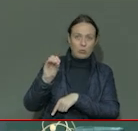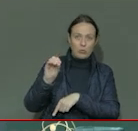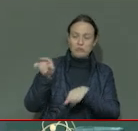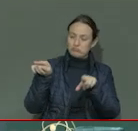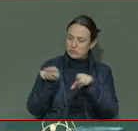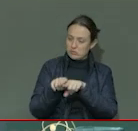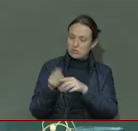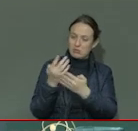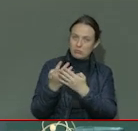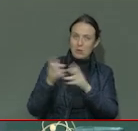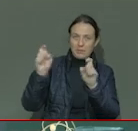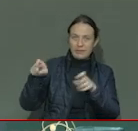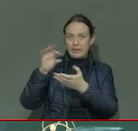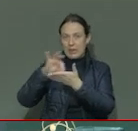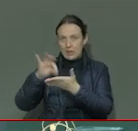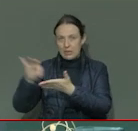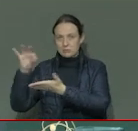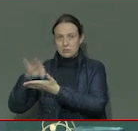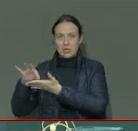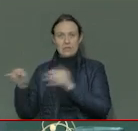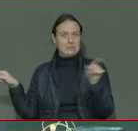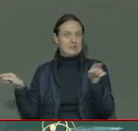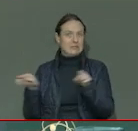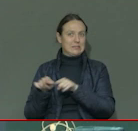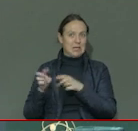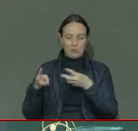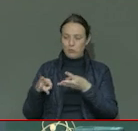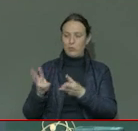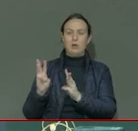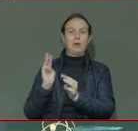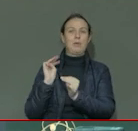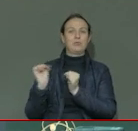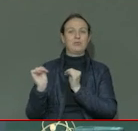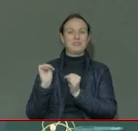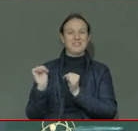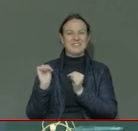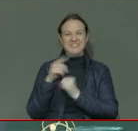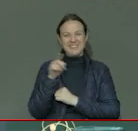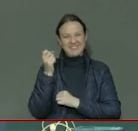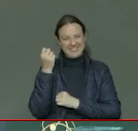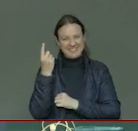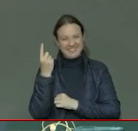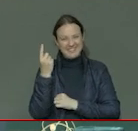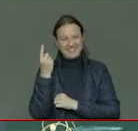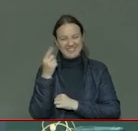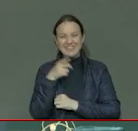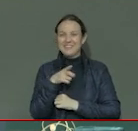where those animals live in, they have to be cleaned up. So do you understand? He sees this whole hotel keeping. There's